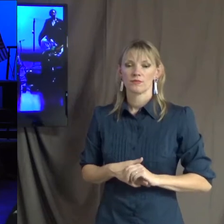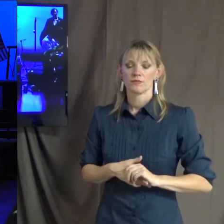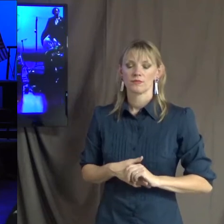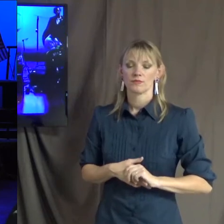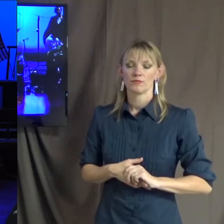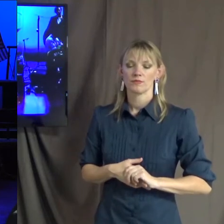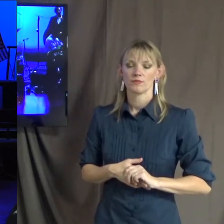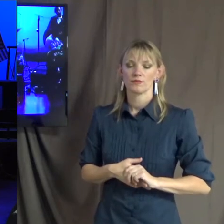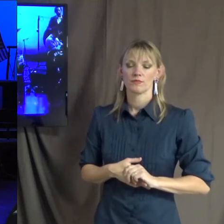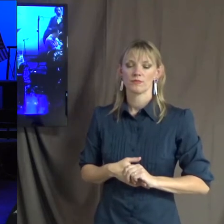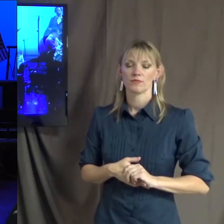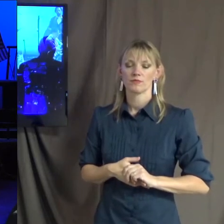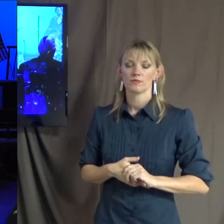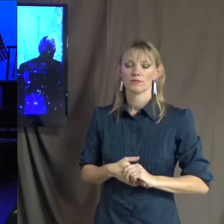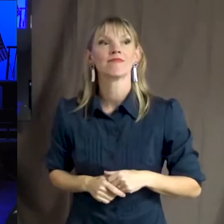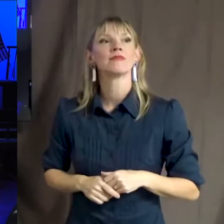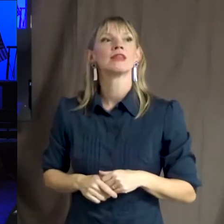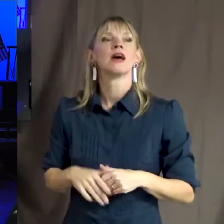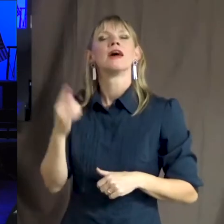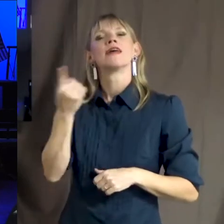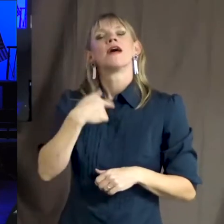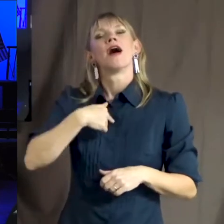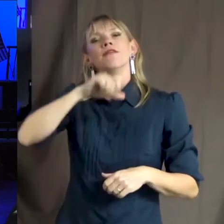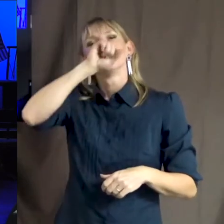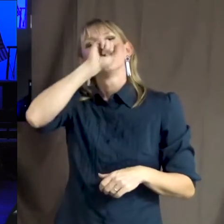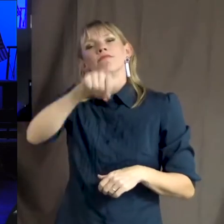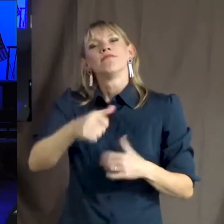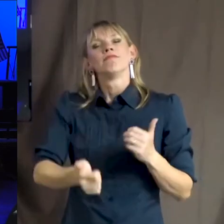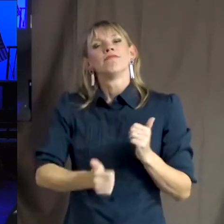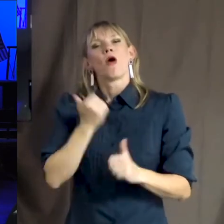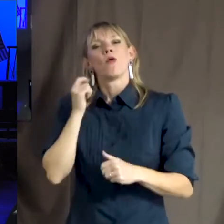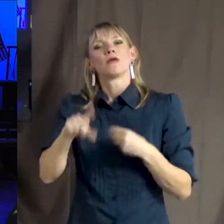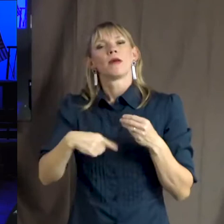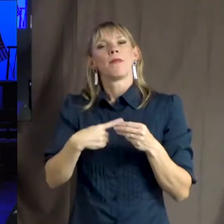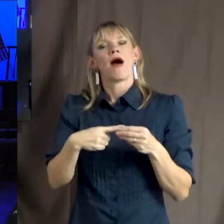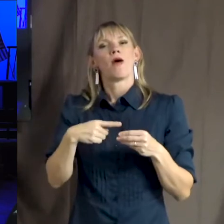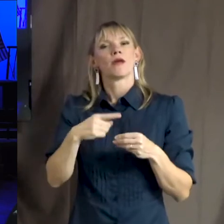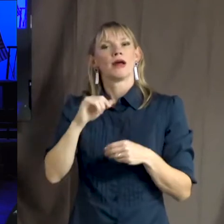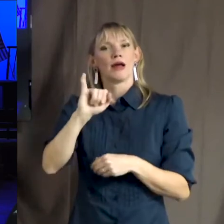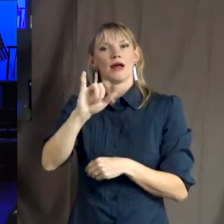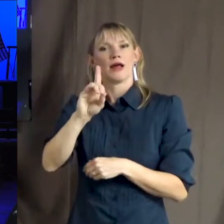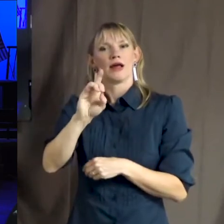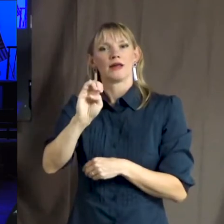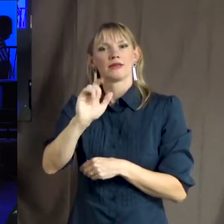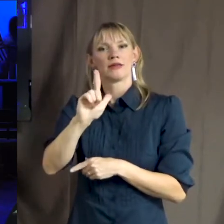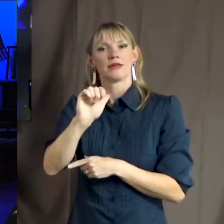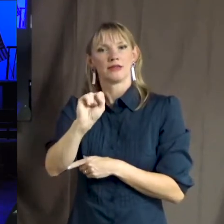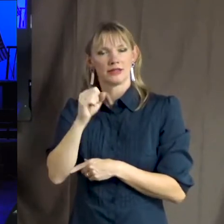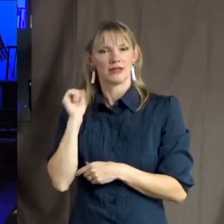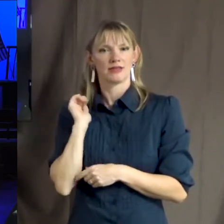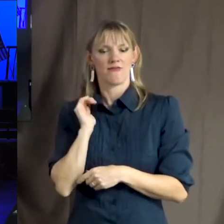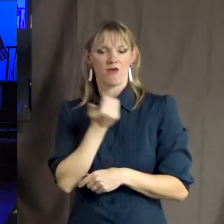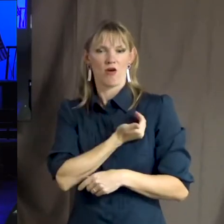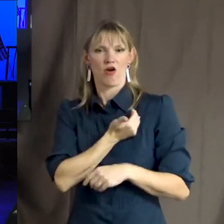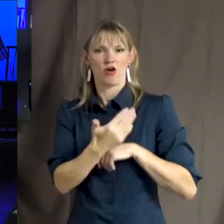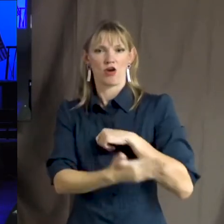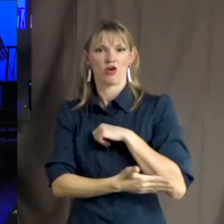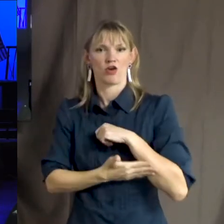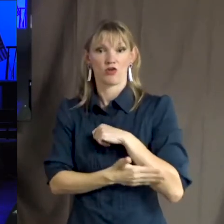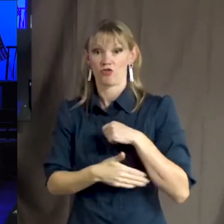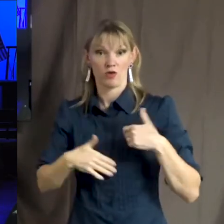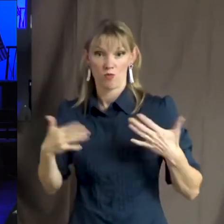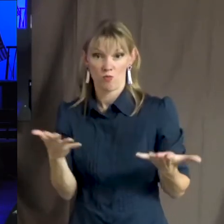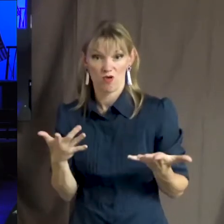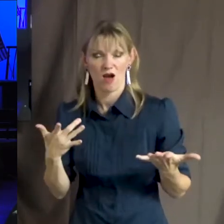One of the things I love most about the ideals of our country is that